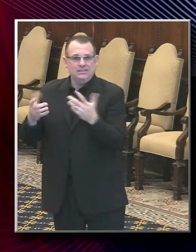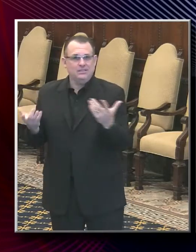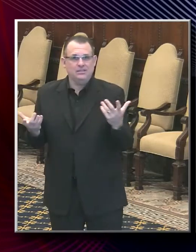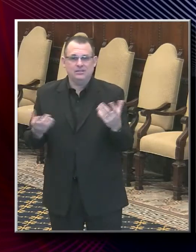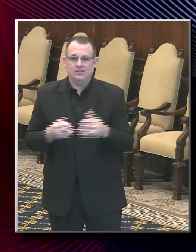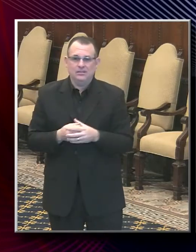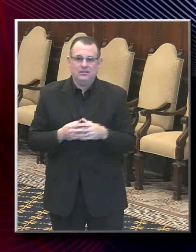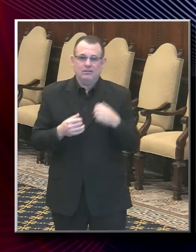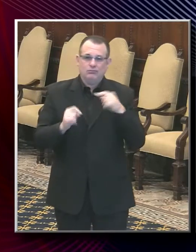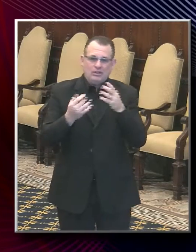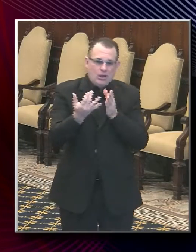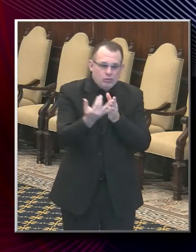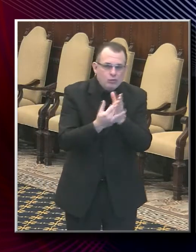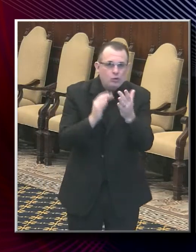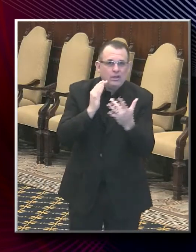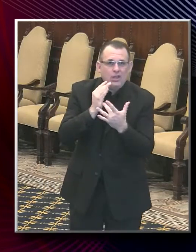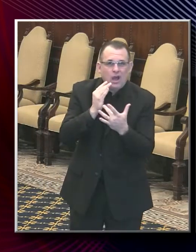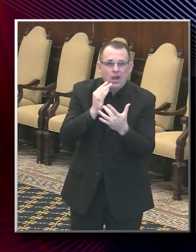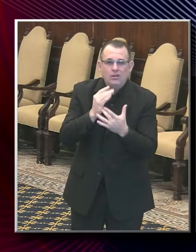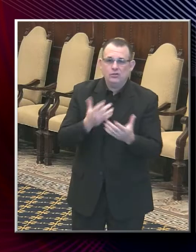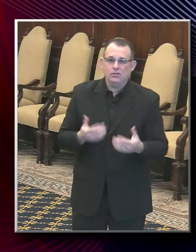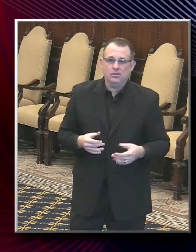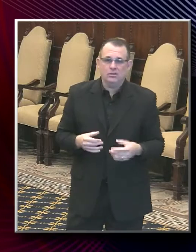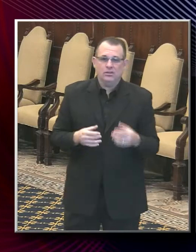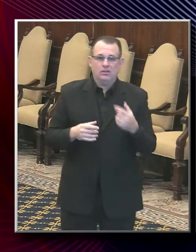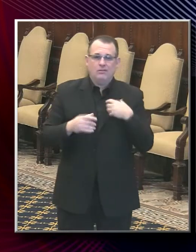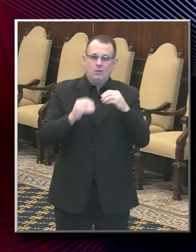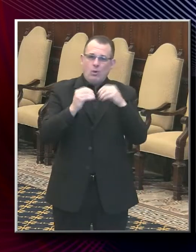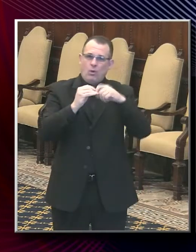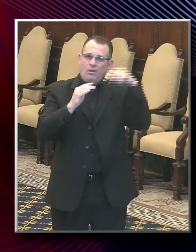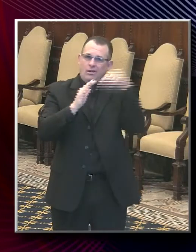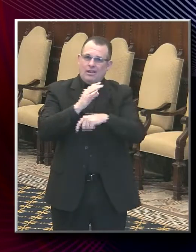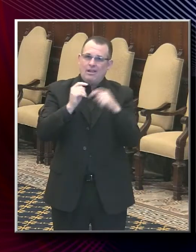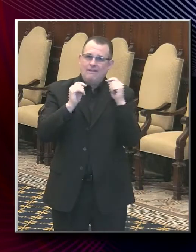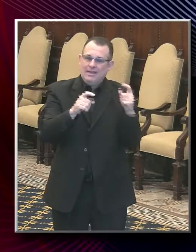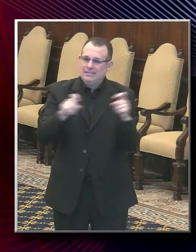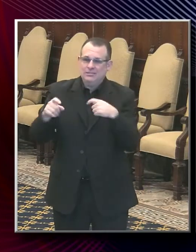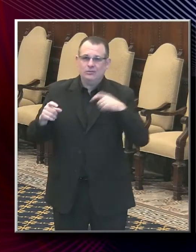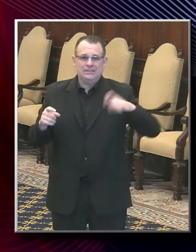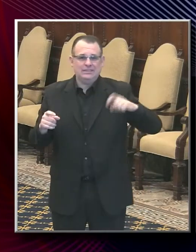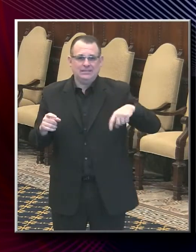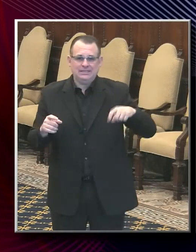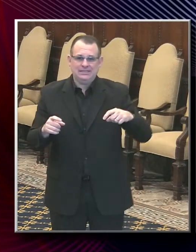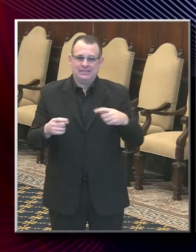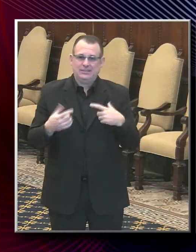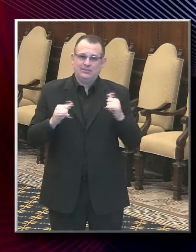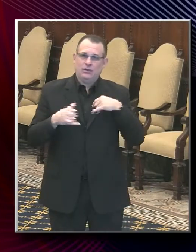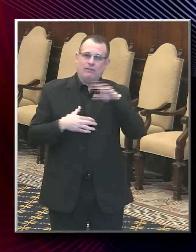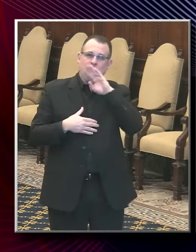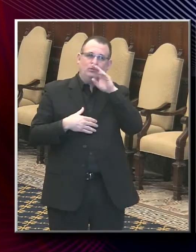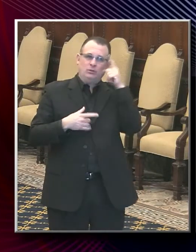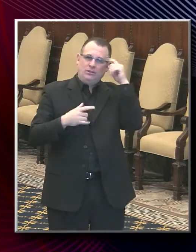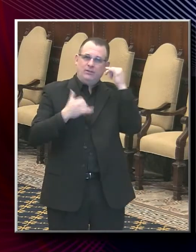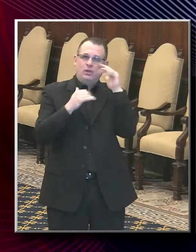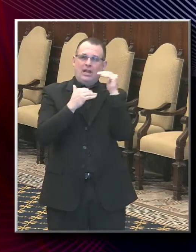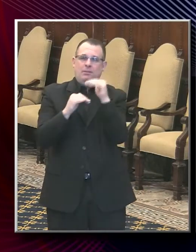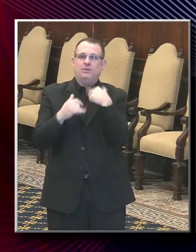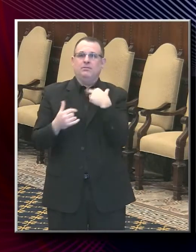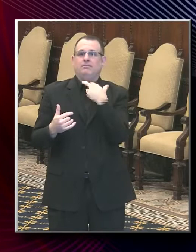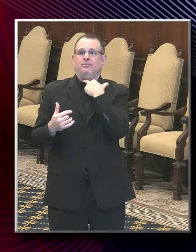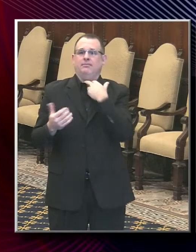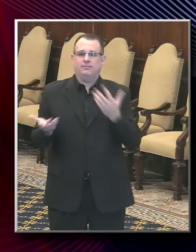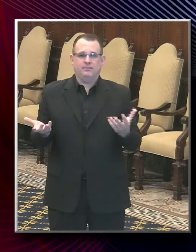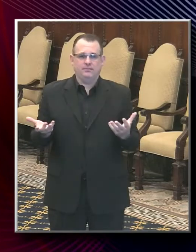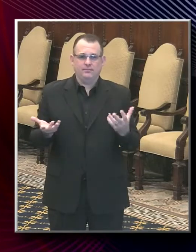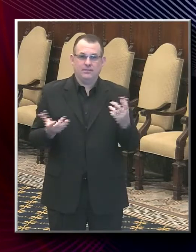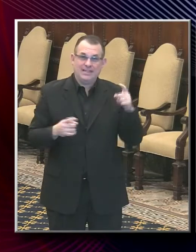technology. So it's a lot more we need to do to make testing available, which we need to really combat this epidemic. Nonetheless, if you do want to be tested, there are sites